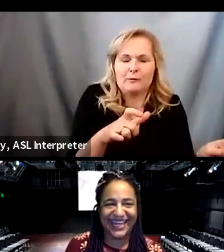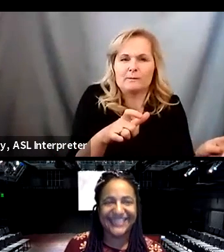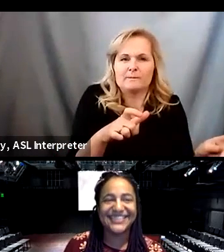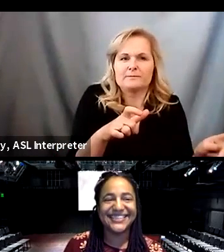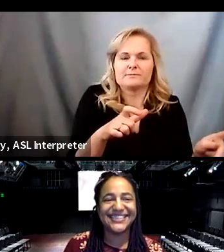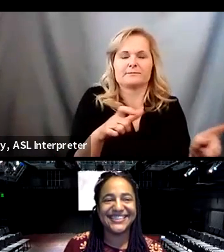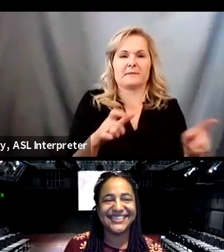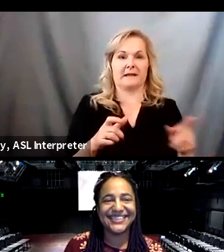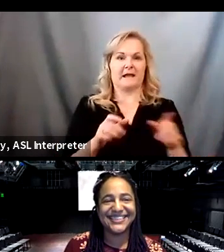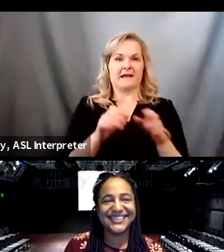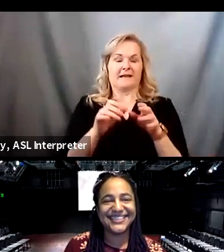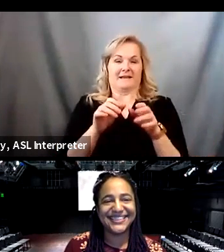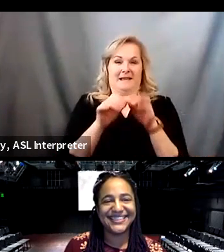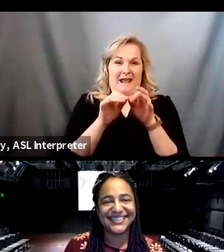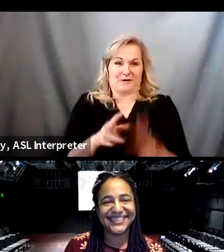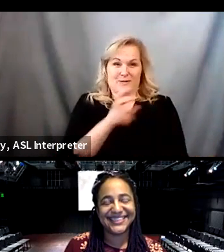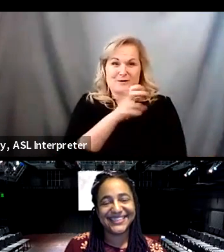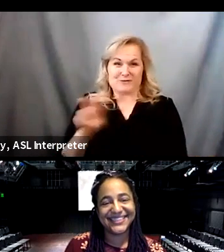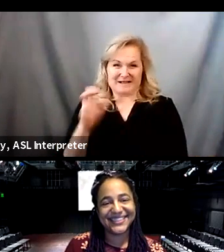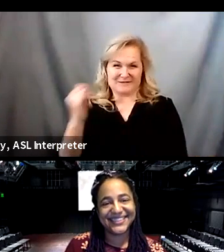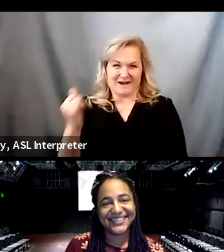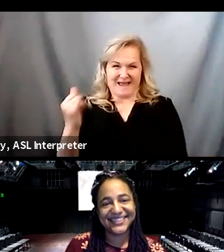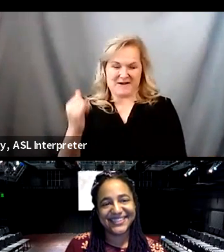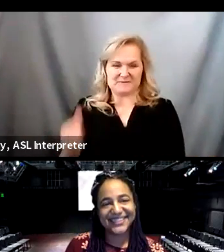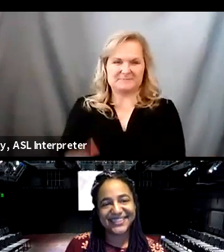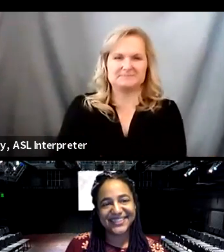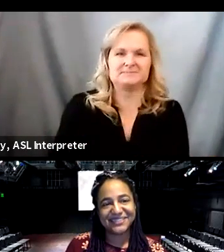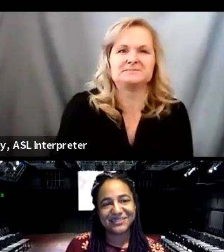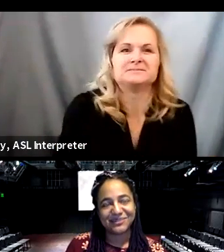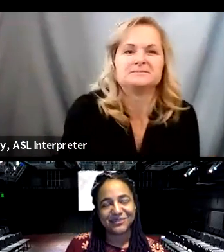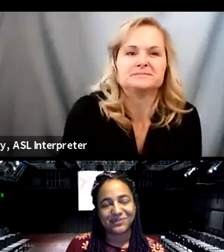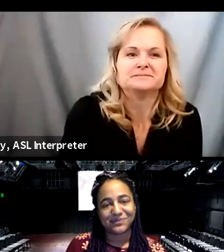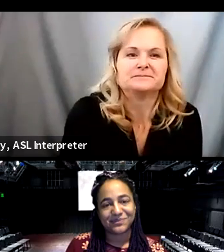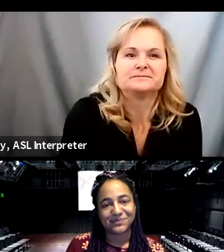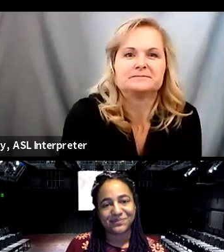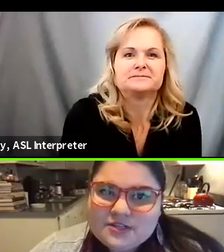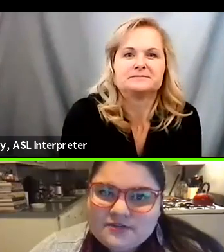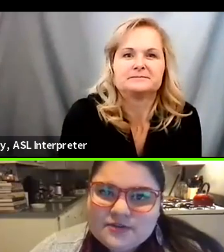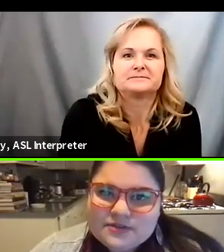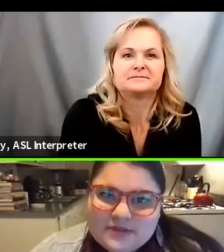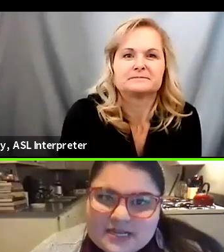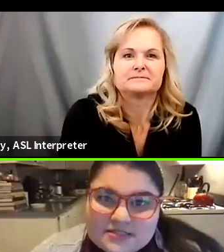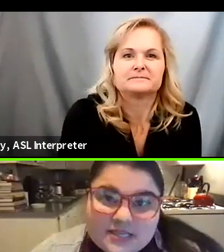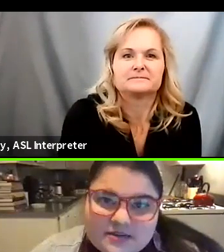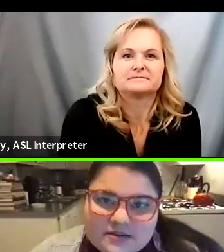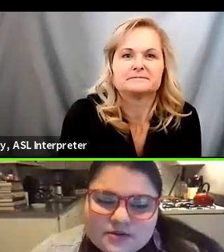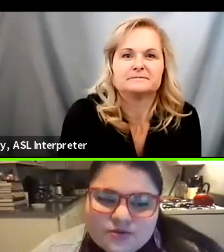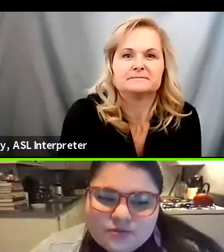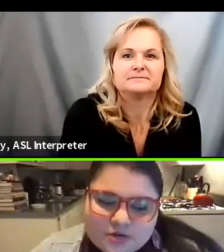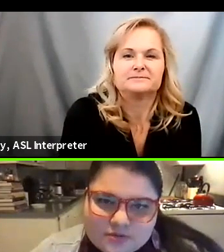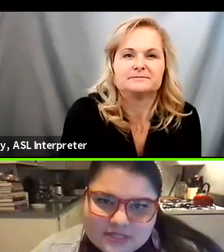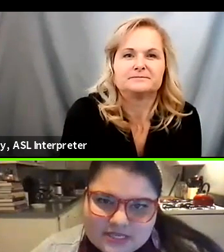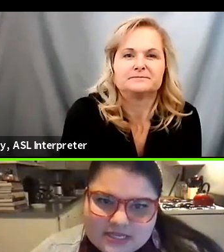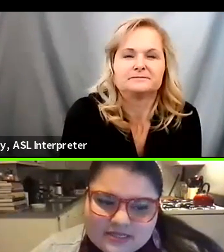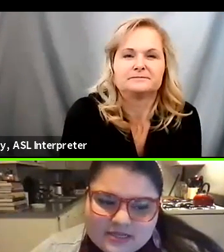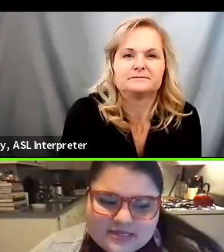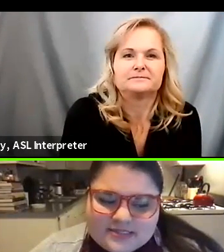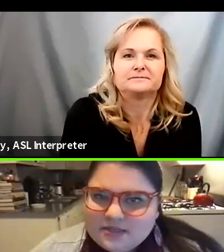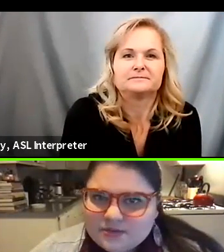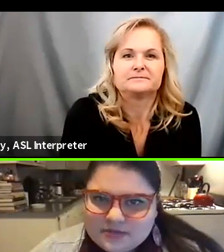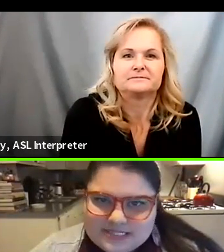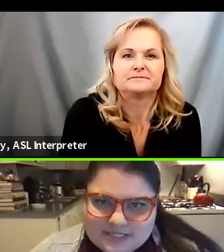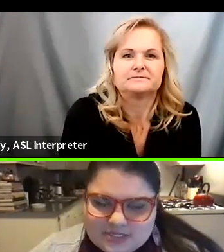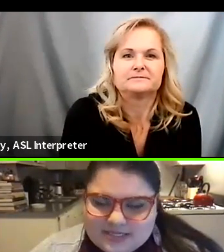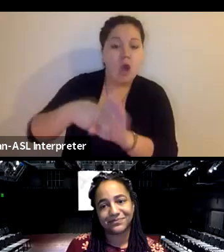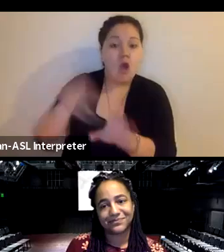there's no need. But yeah, so that's something to think about for those of you who are tuning in and also for those of us here who work within